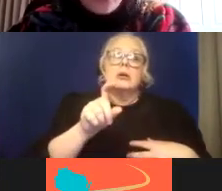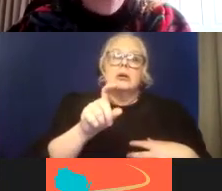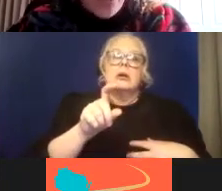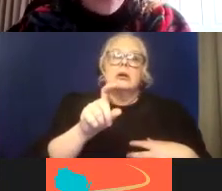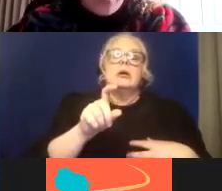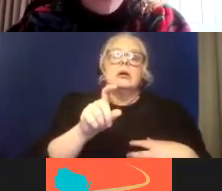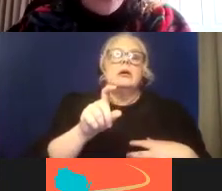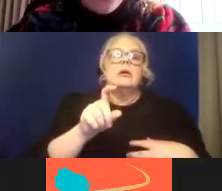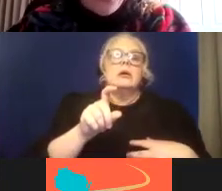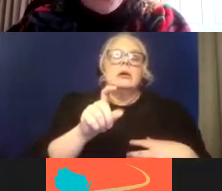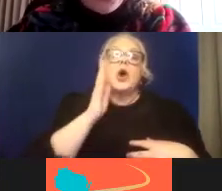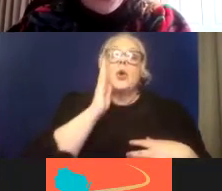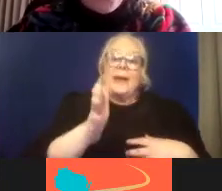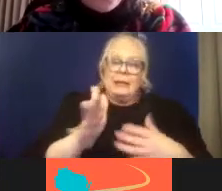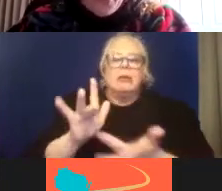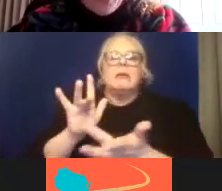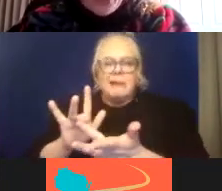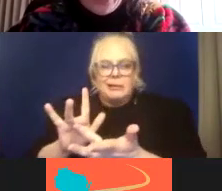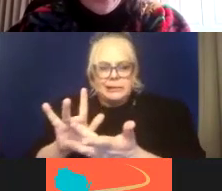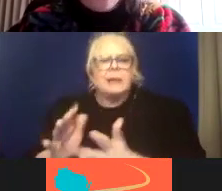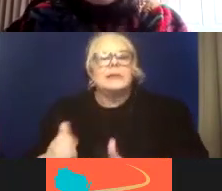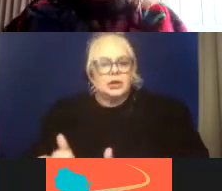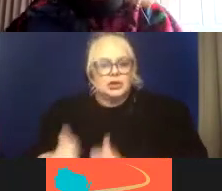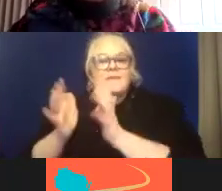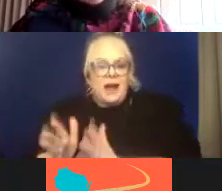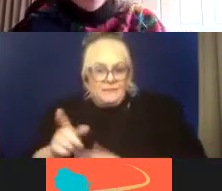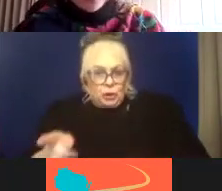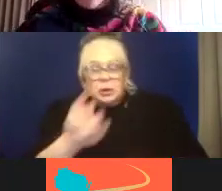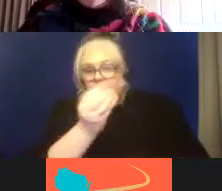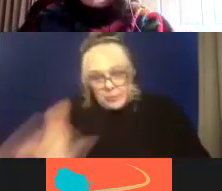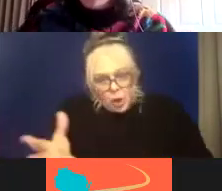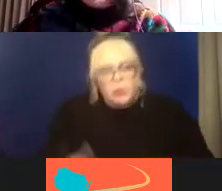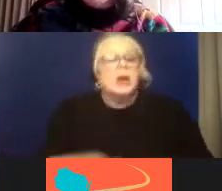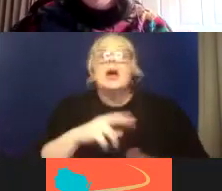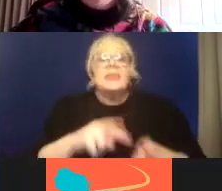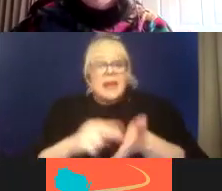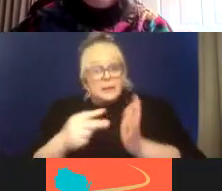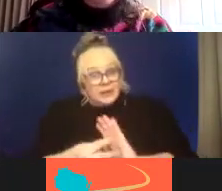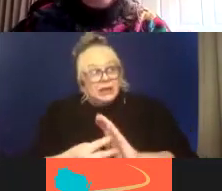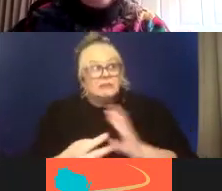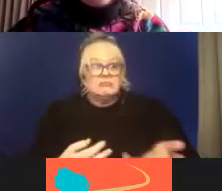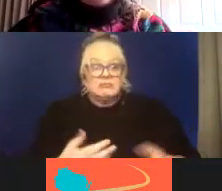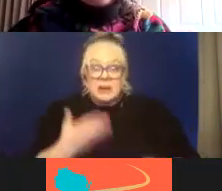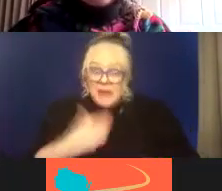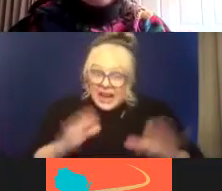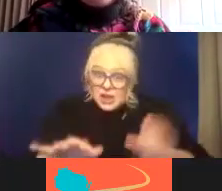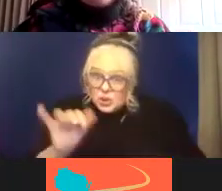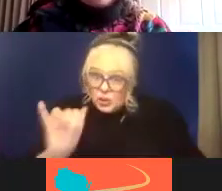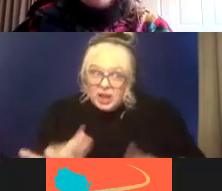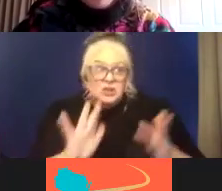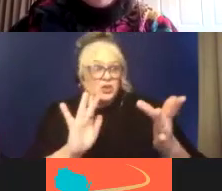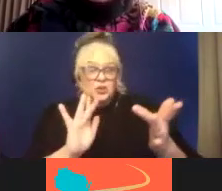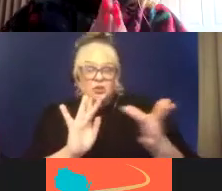not necessarily a bad thing for it to be referred to law enforcement when we're talking about child sexual abuse material online, but they should know that